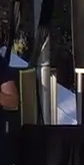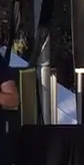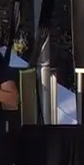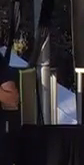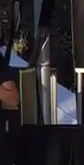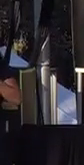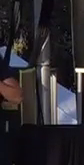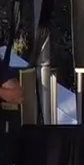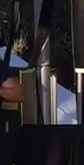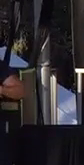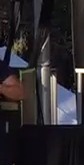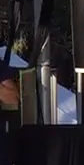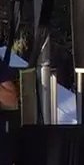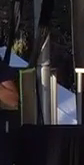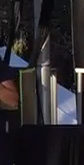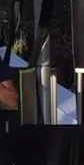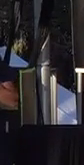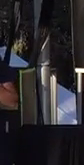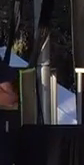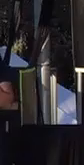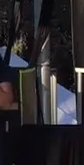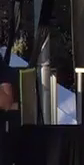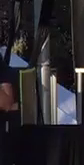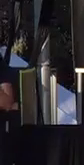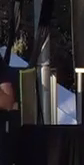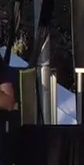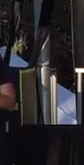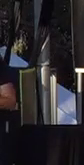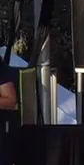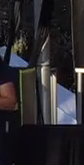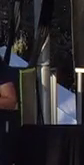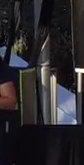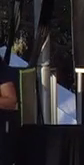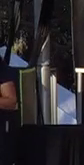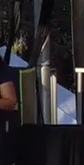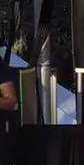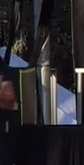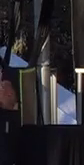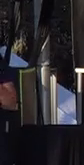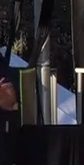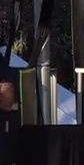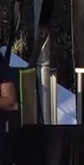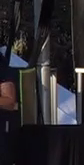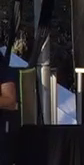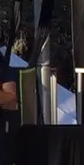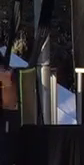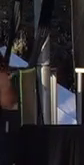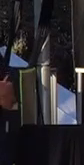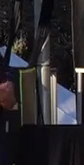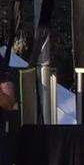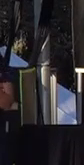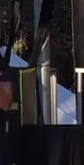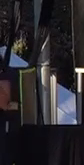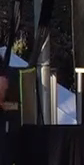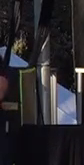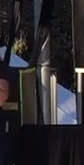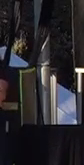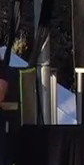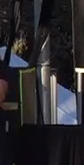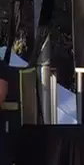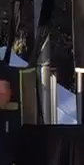mourning, it's that we have a better grasp of this enduring truth, that we're all in this